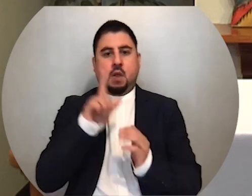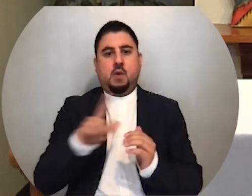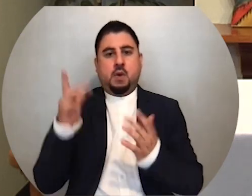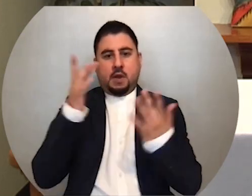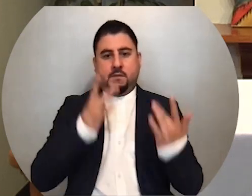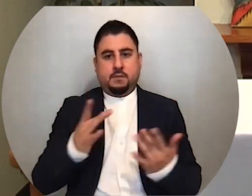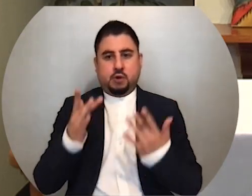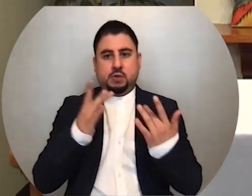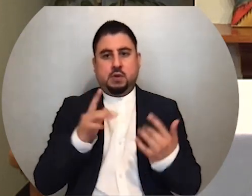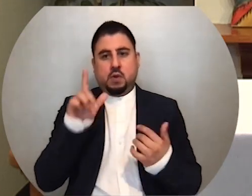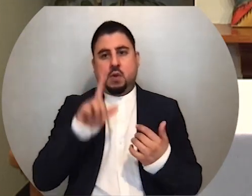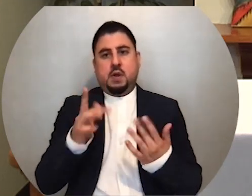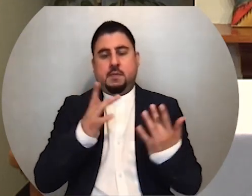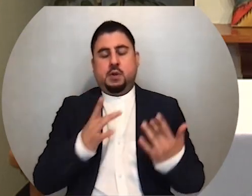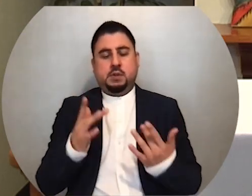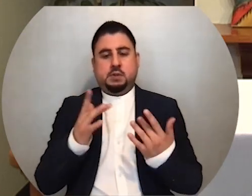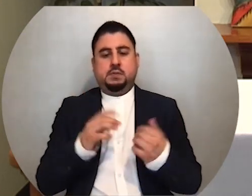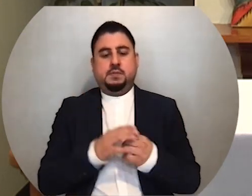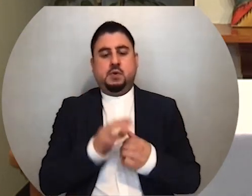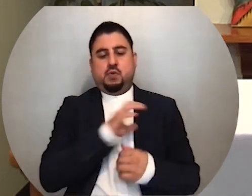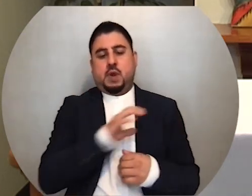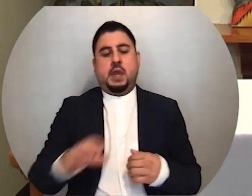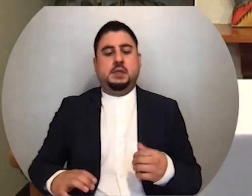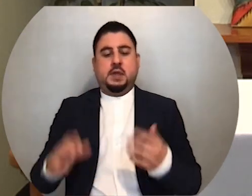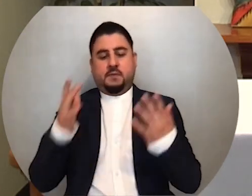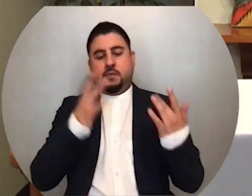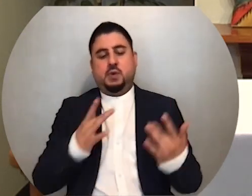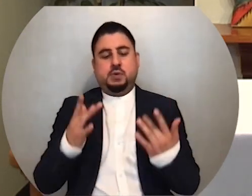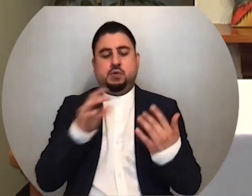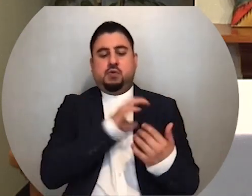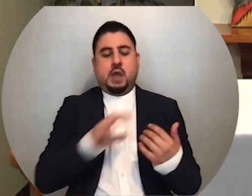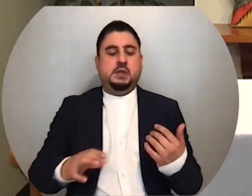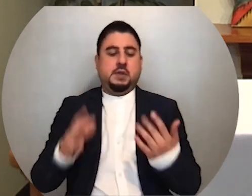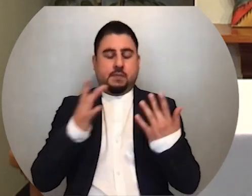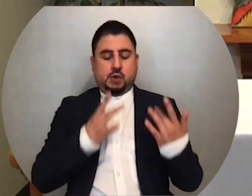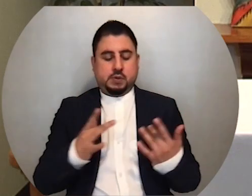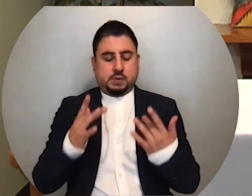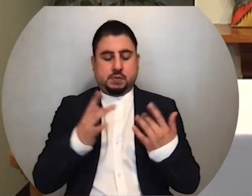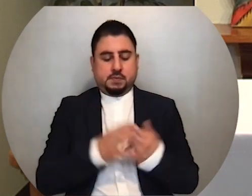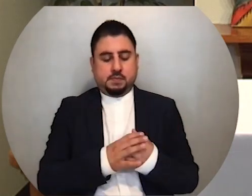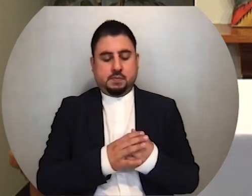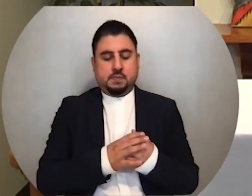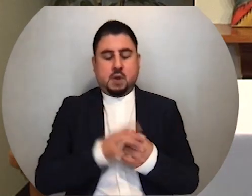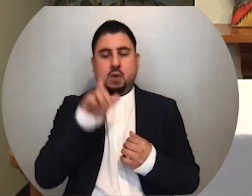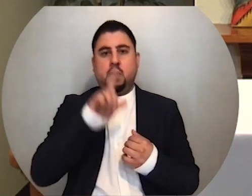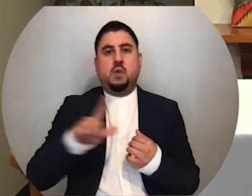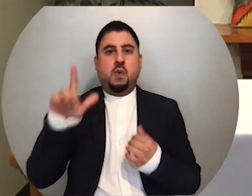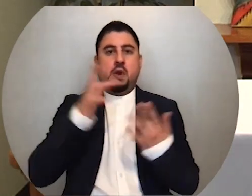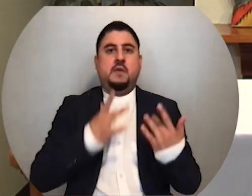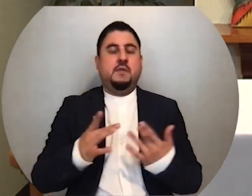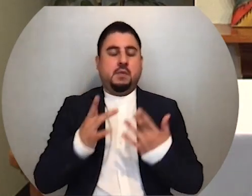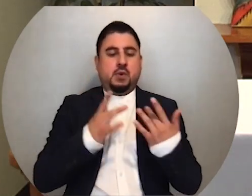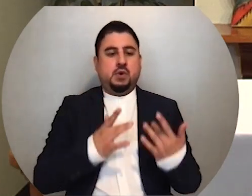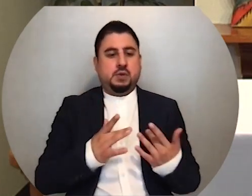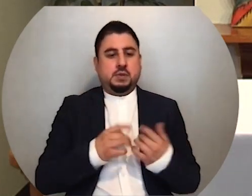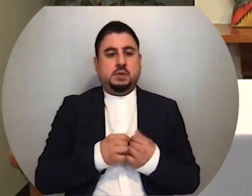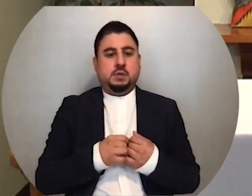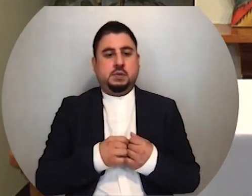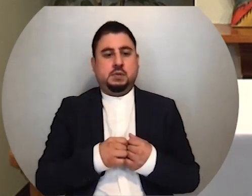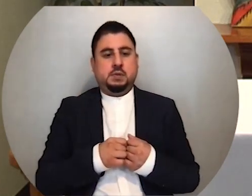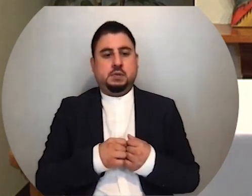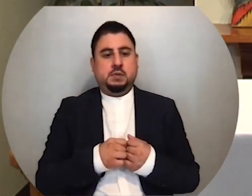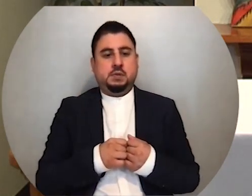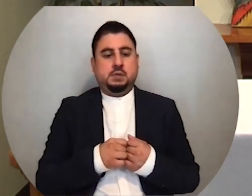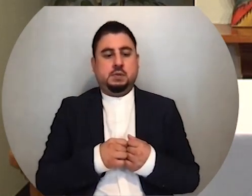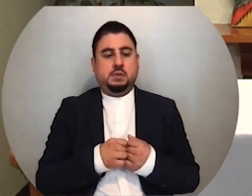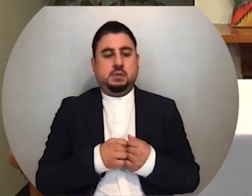Lord, have mercy. Lord, have mercy. Christ, have mercy. Christ, have mercy. Lord, have mercy. Lord, have